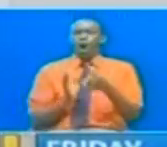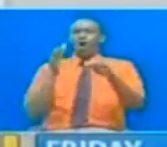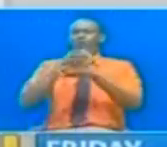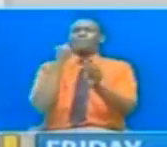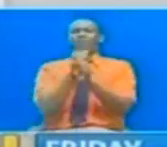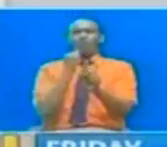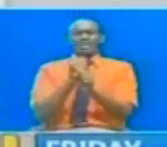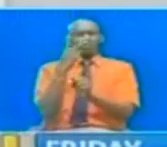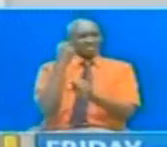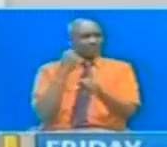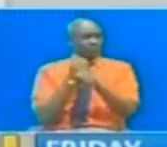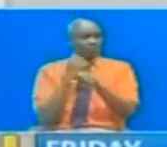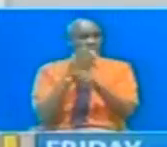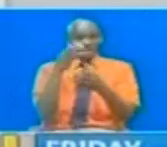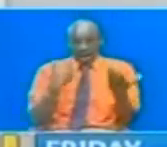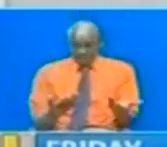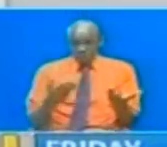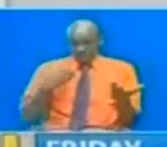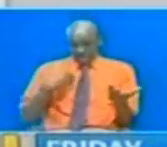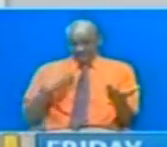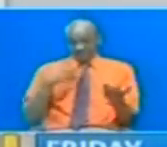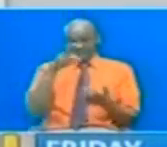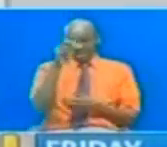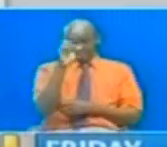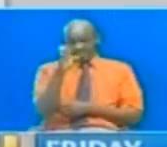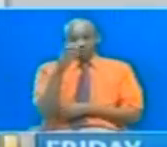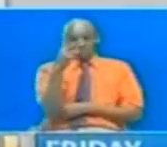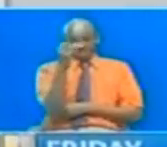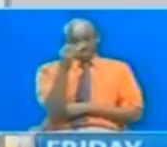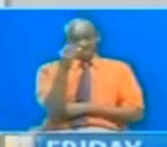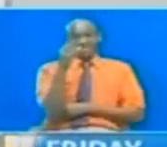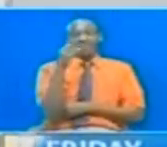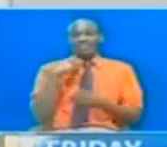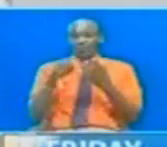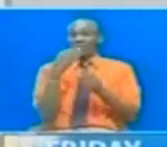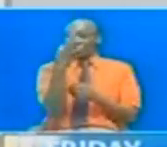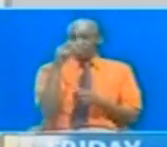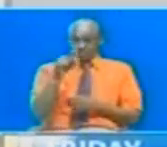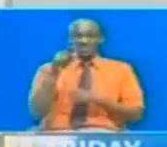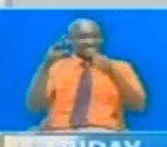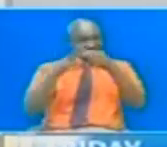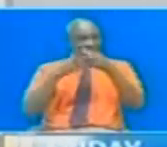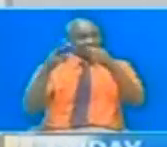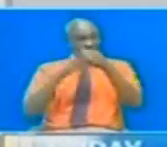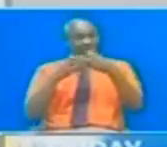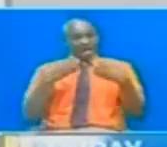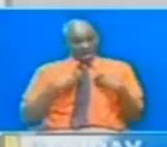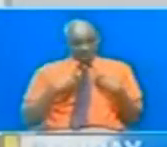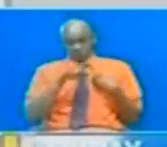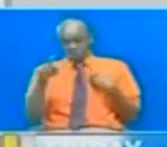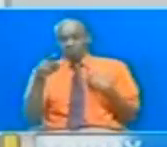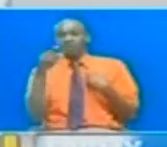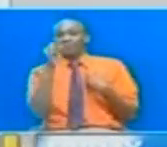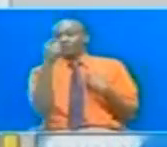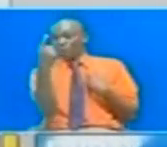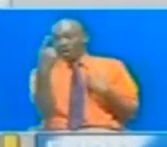performance in the year 2014, as measured by the benchmark NSE 20 share index, rose by 3.77% to close at